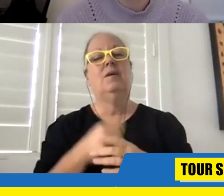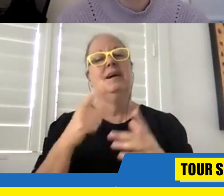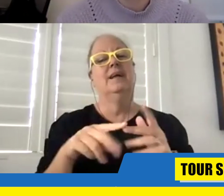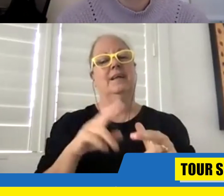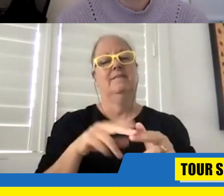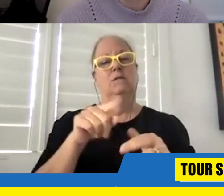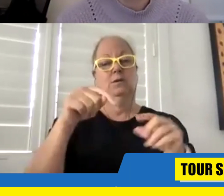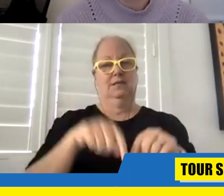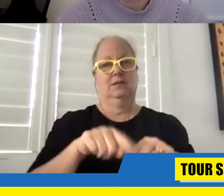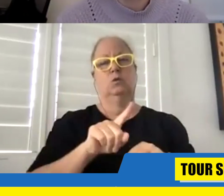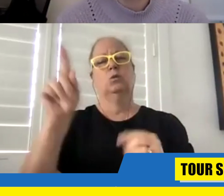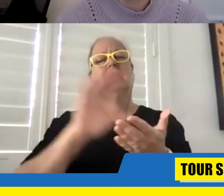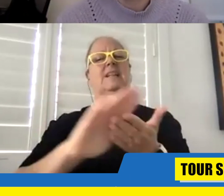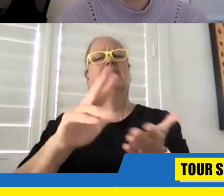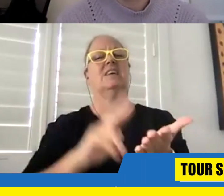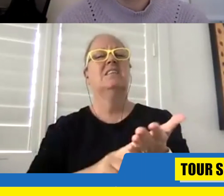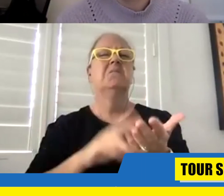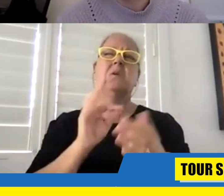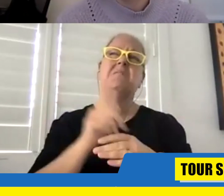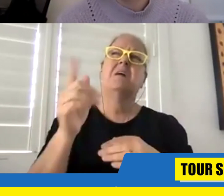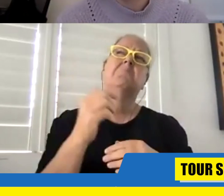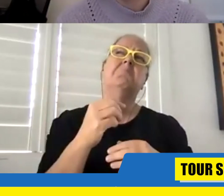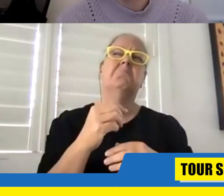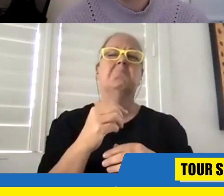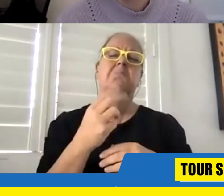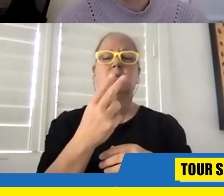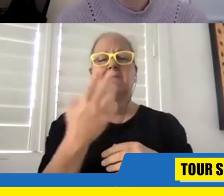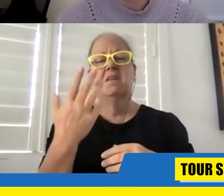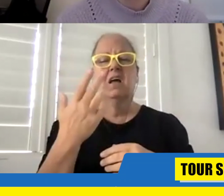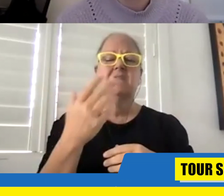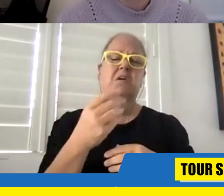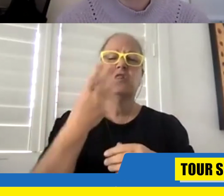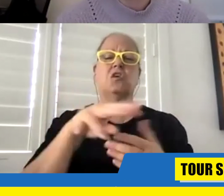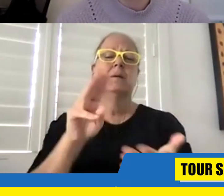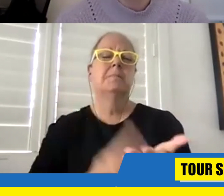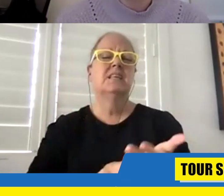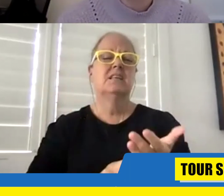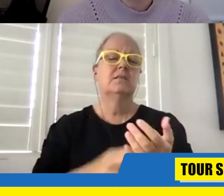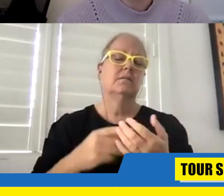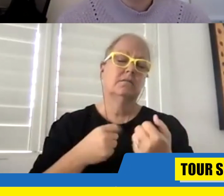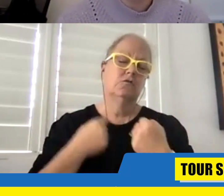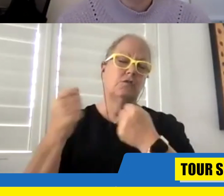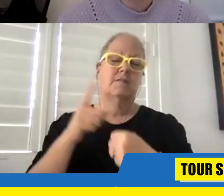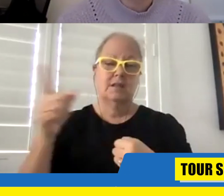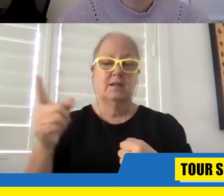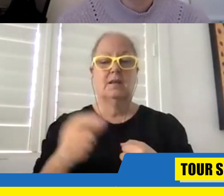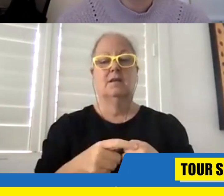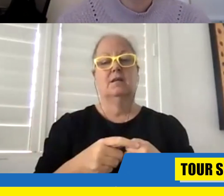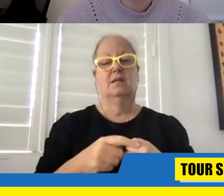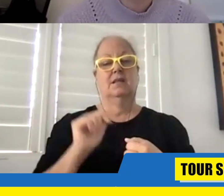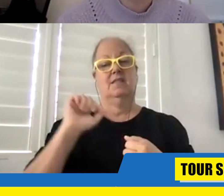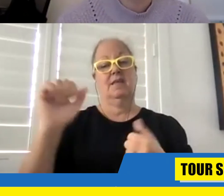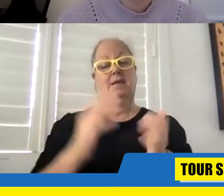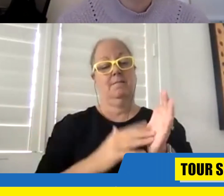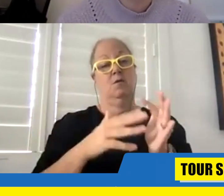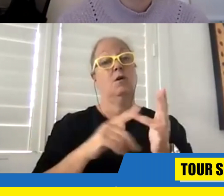to Healesville, and that's not too far from us, it's 25 minutes, half an hour, something like that, you will find on any given day at their memo, if they've got a